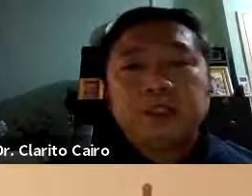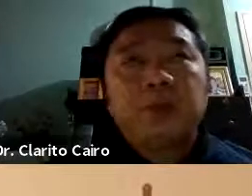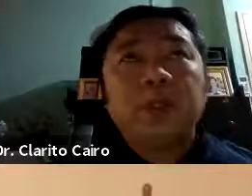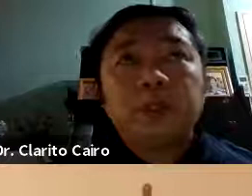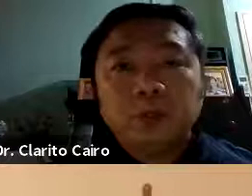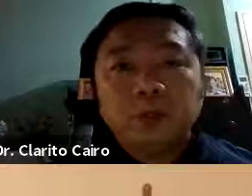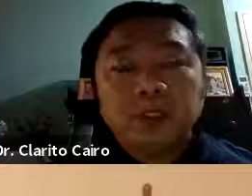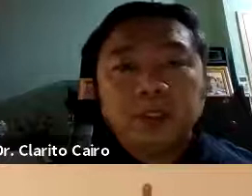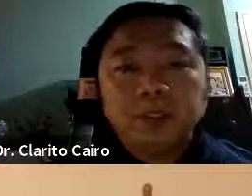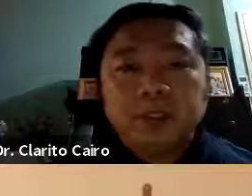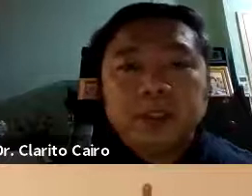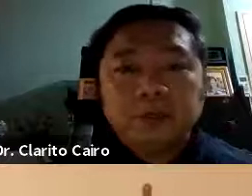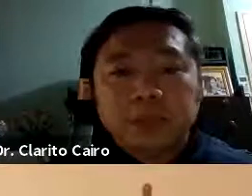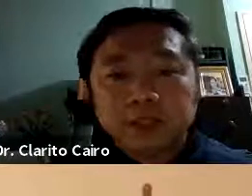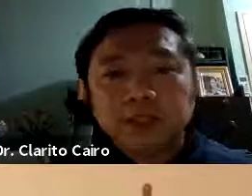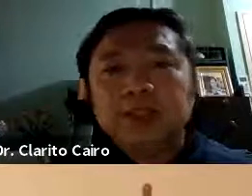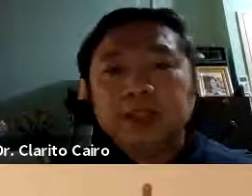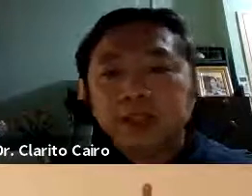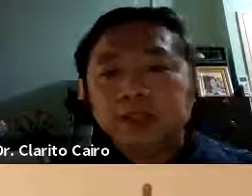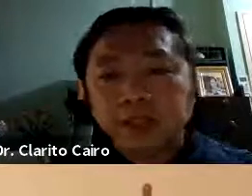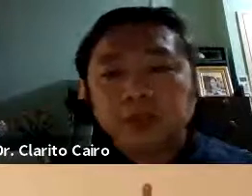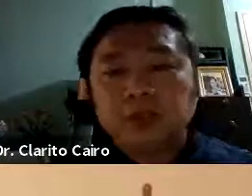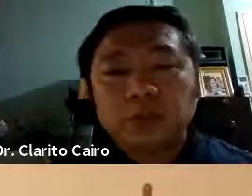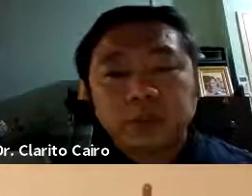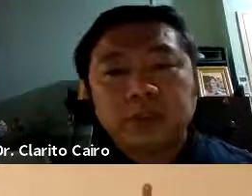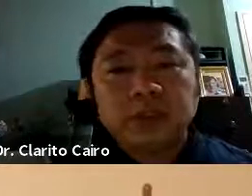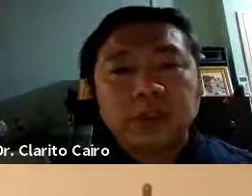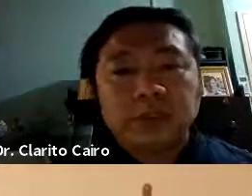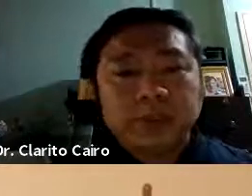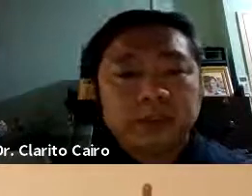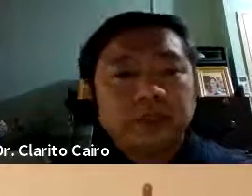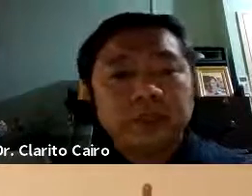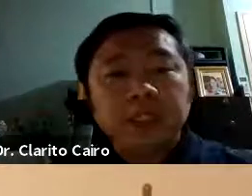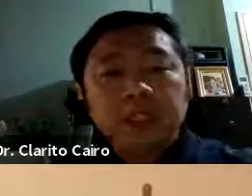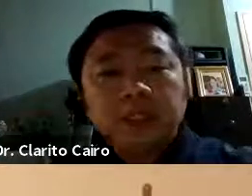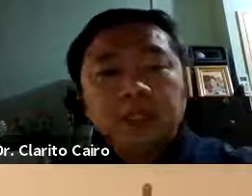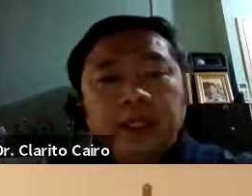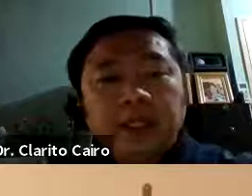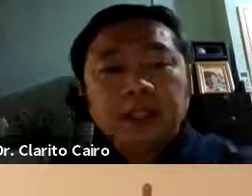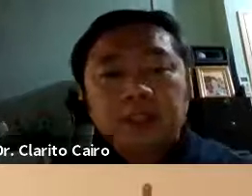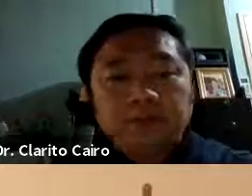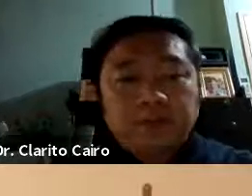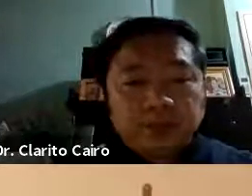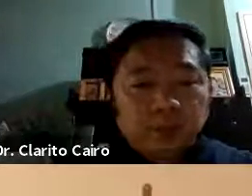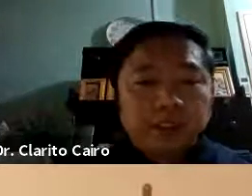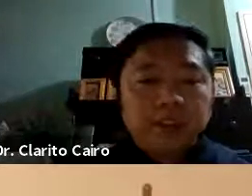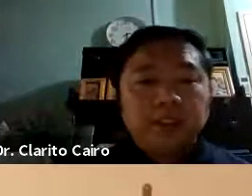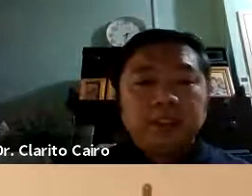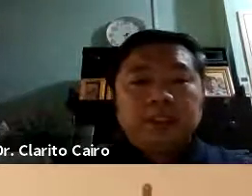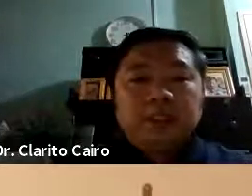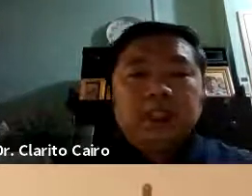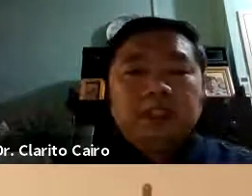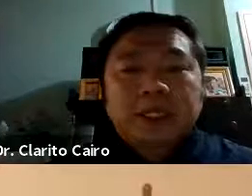be turning 1 year old next month and in October, respectively. And